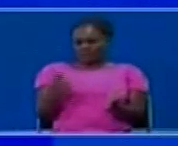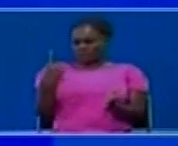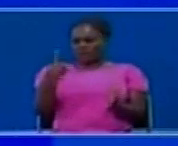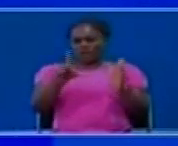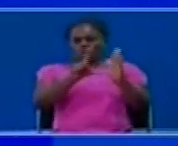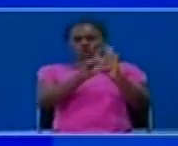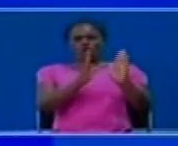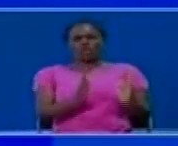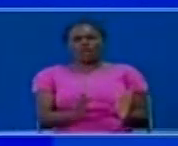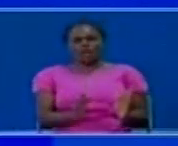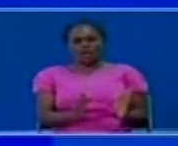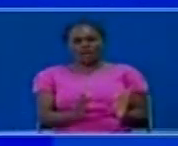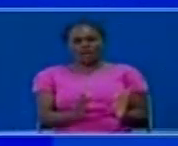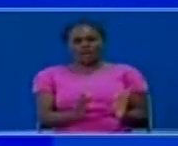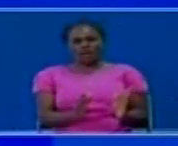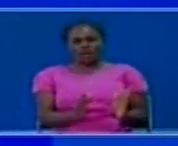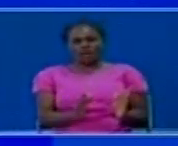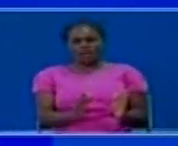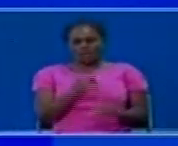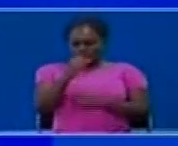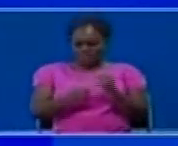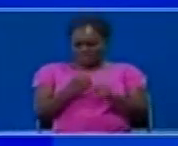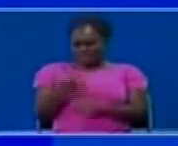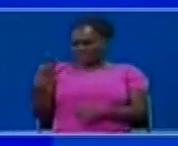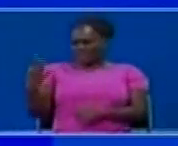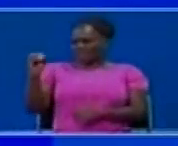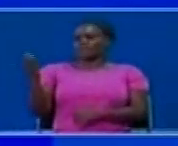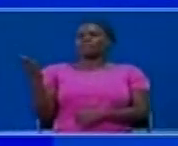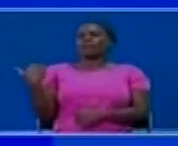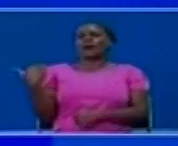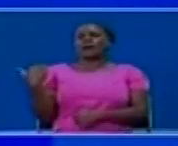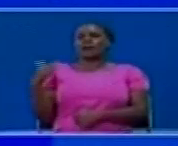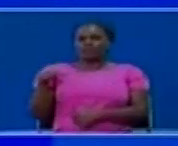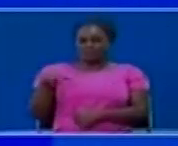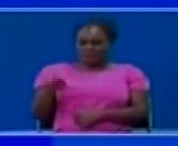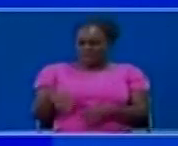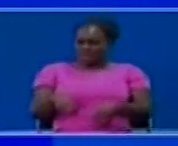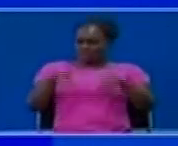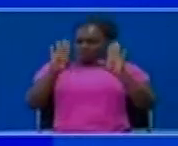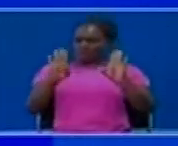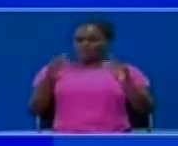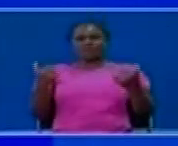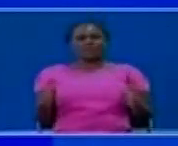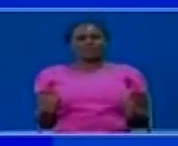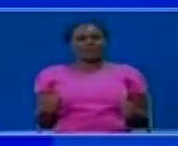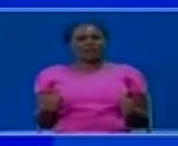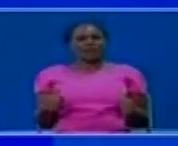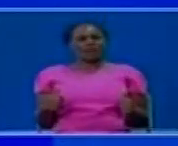such lawyer, forget this, 30 years. And he says he is not about to give up.